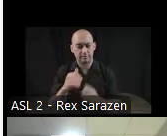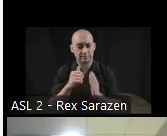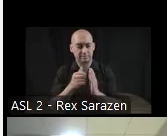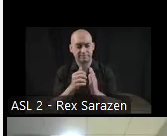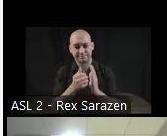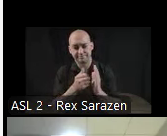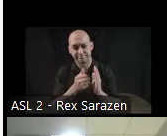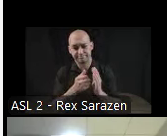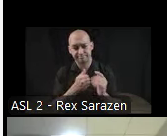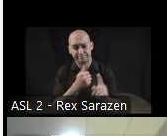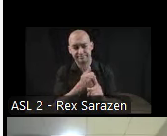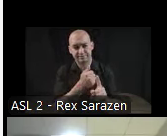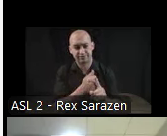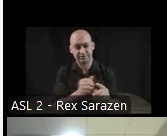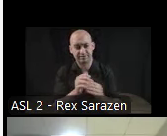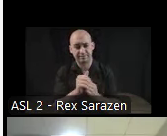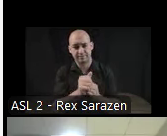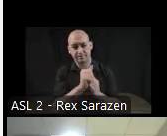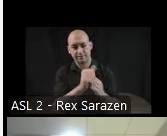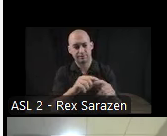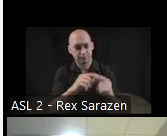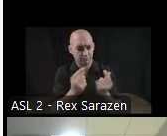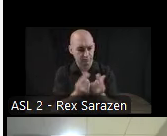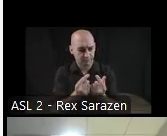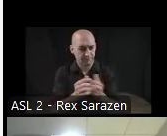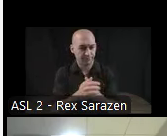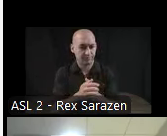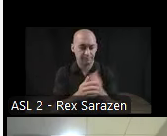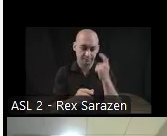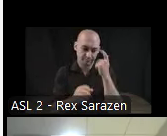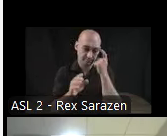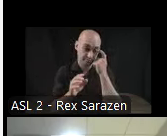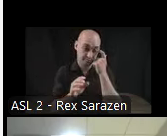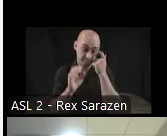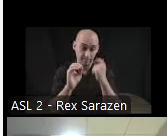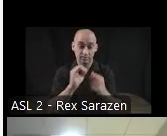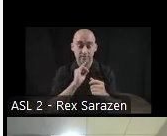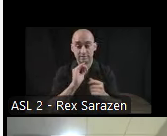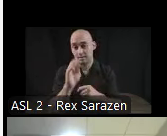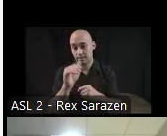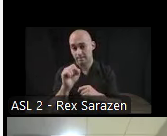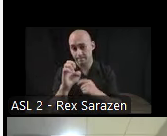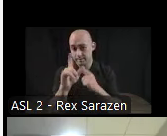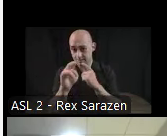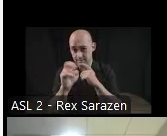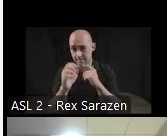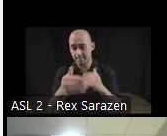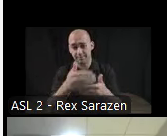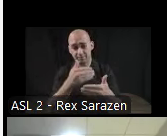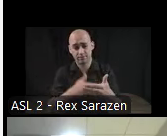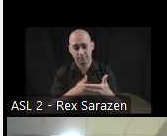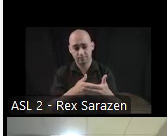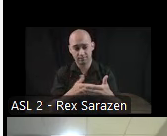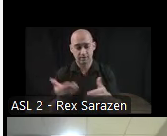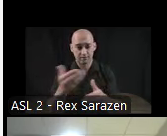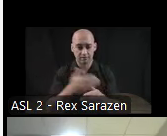And so you can see at time 1, which is 0, so that's baseline before they got the intervention. Then